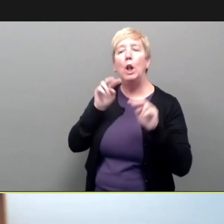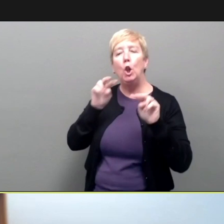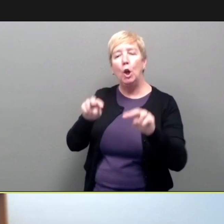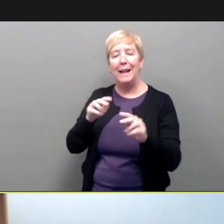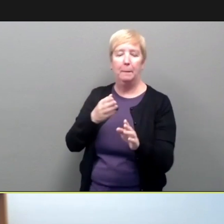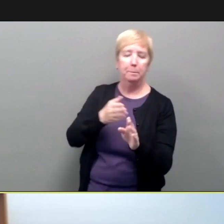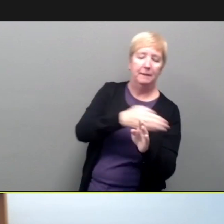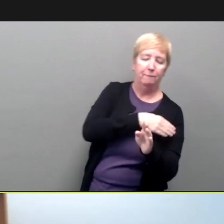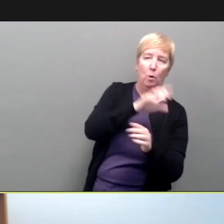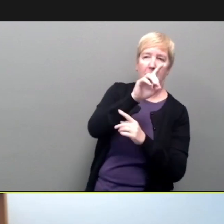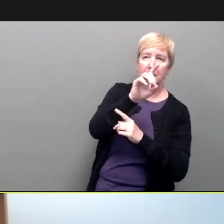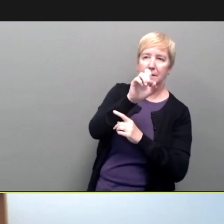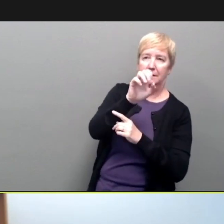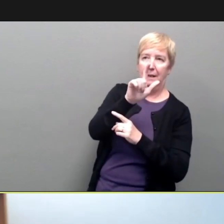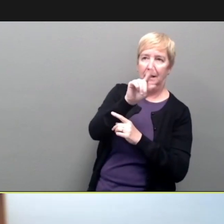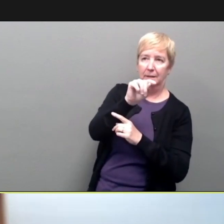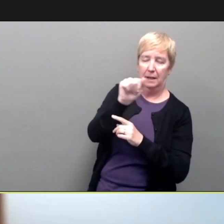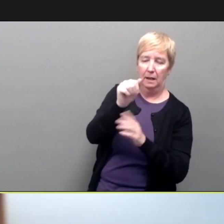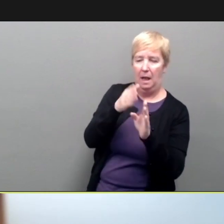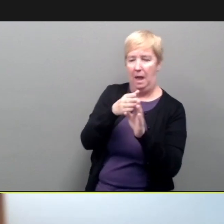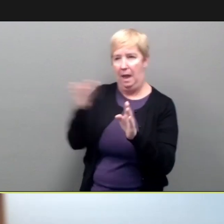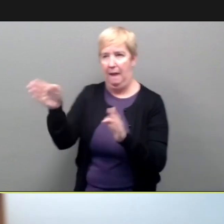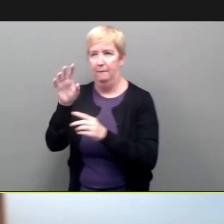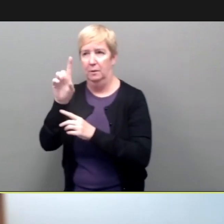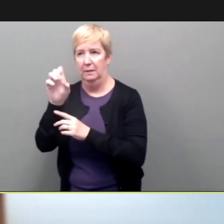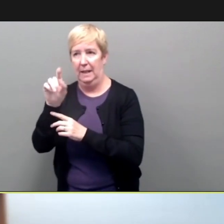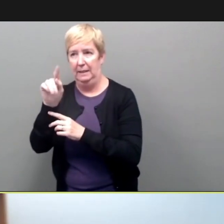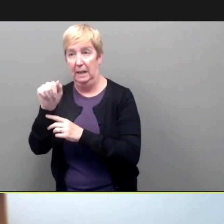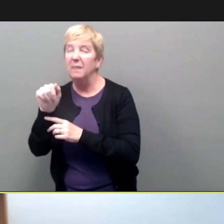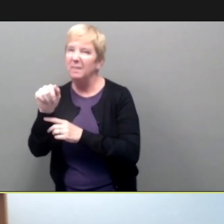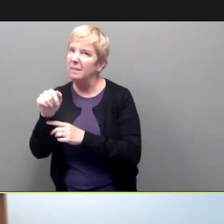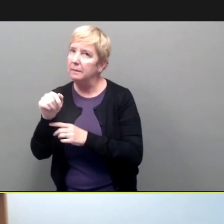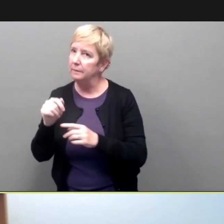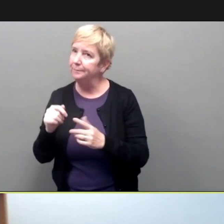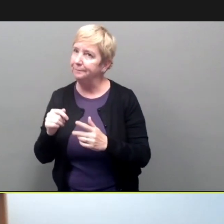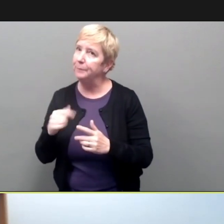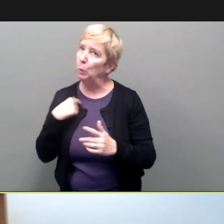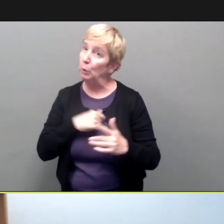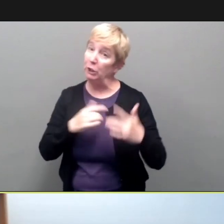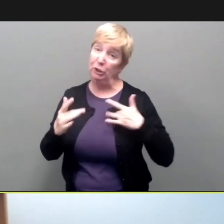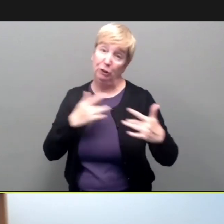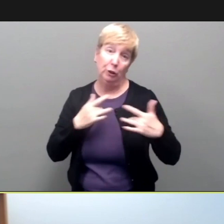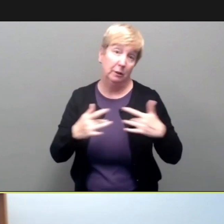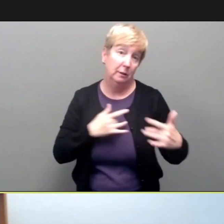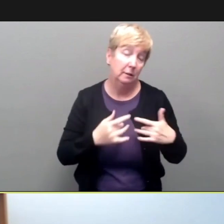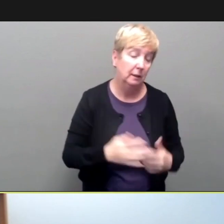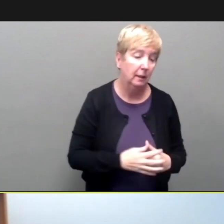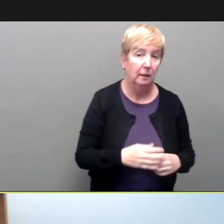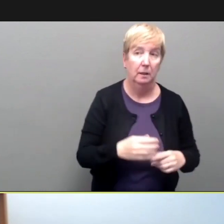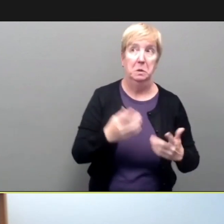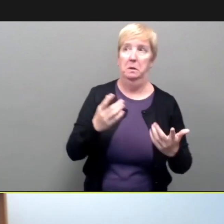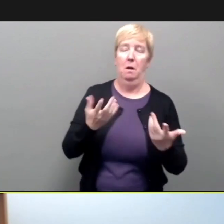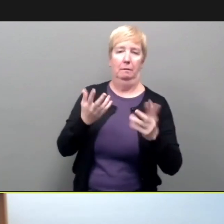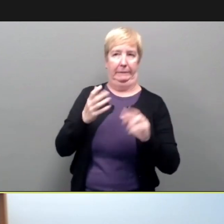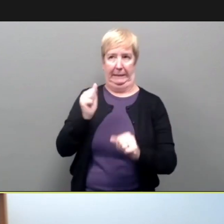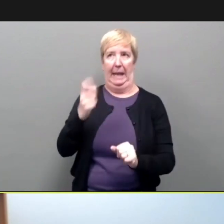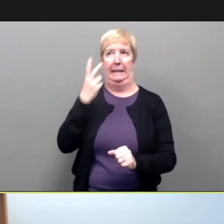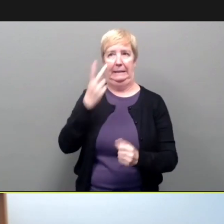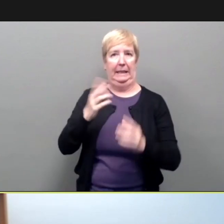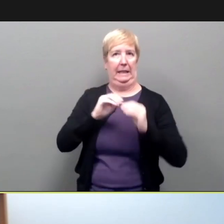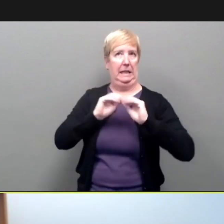Delta, it's concerning, and there has been a clear decline, and there's